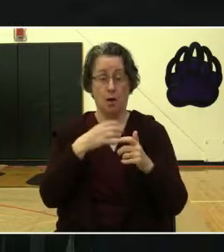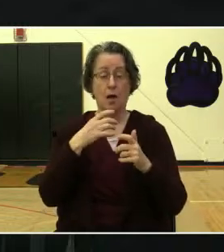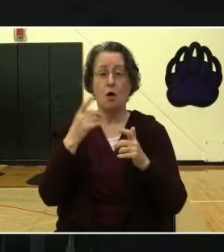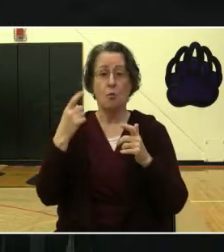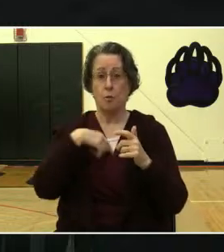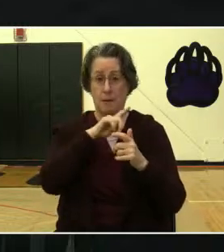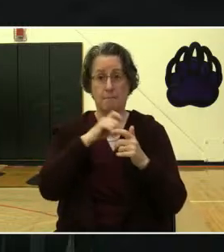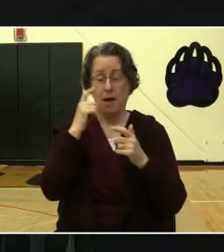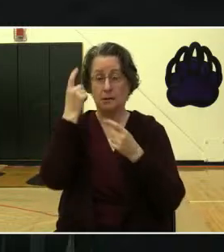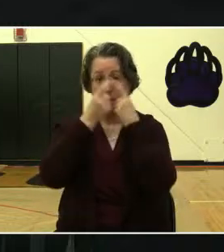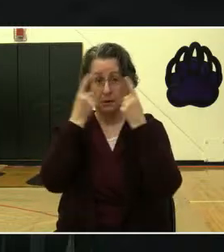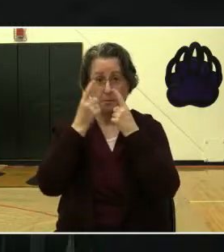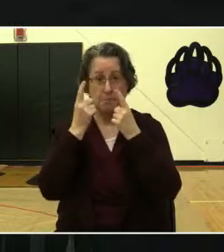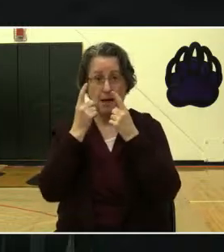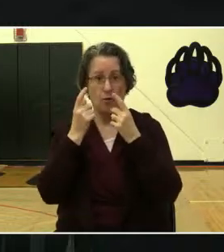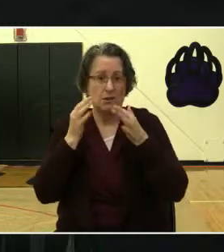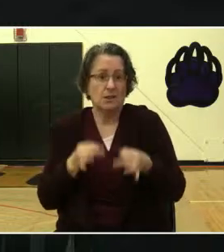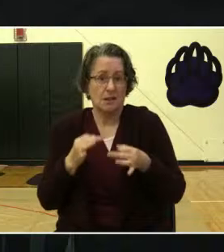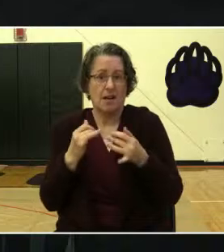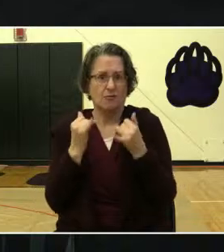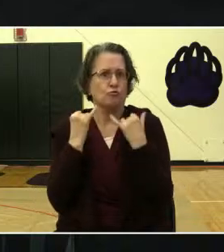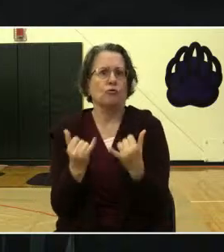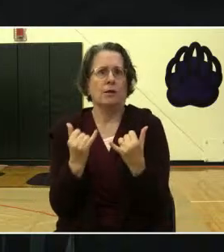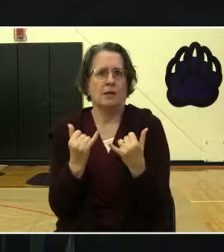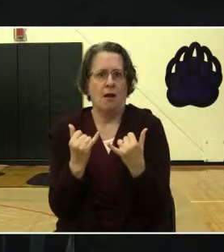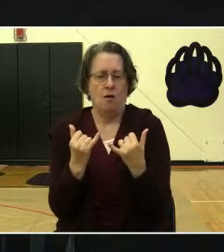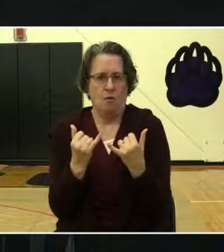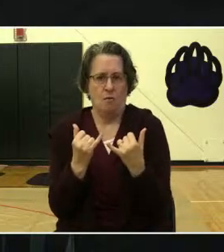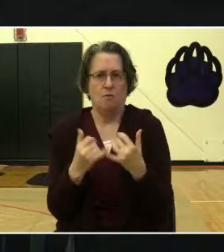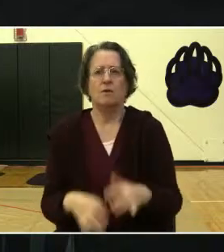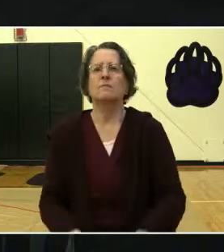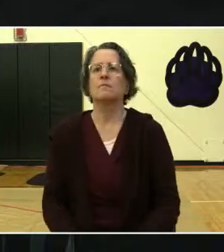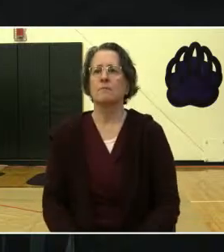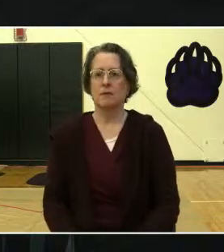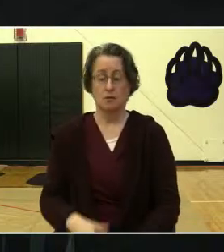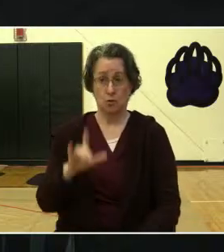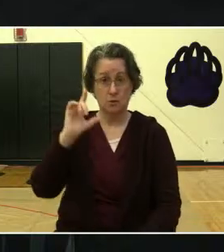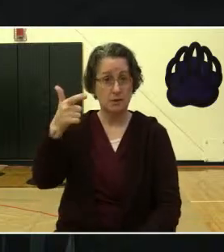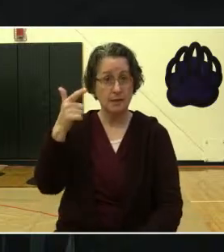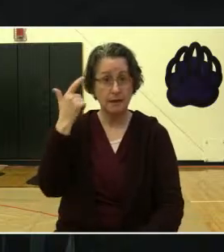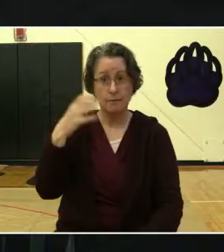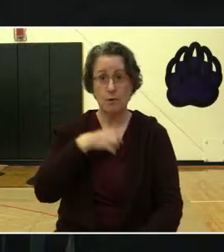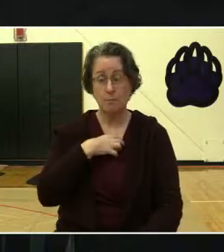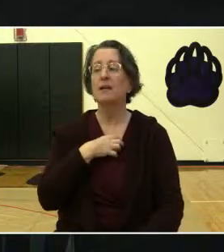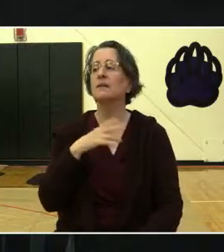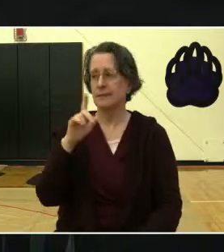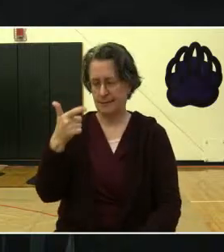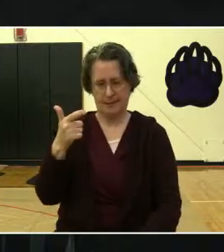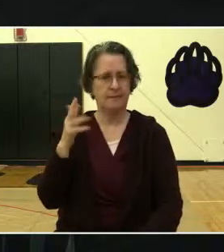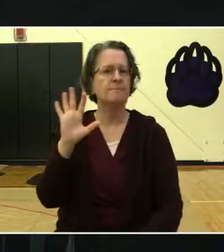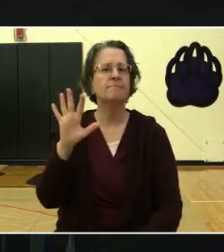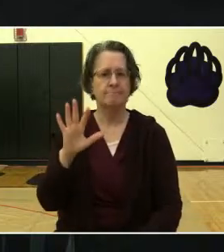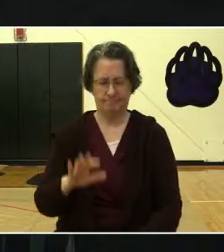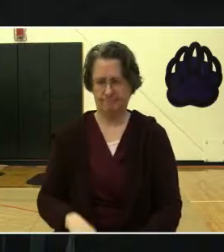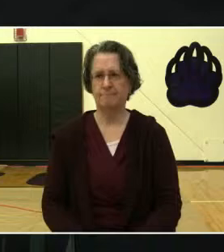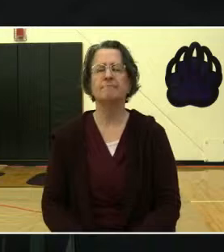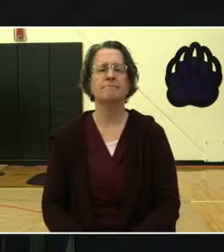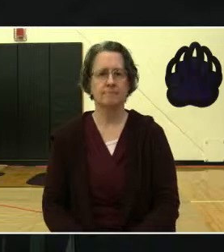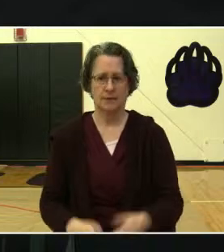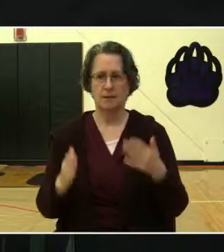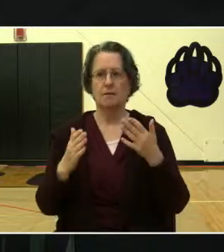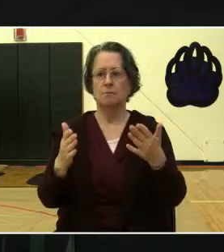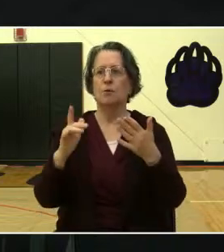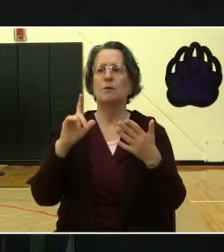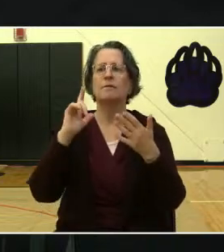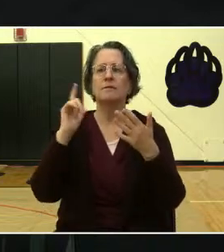will um um have the appeal if there is a second all right it's been moved